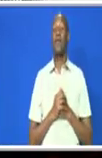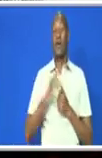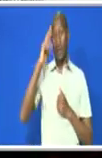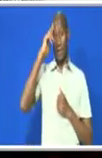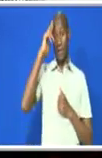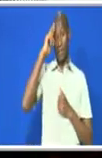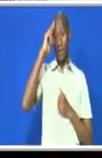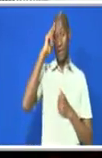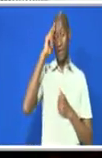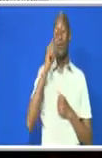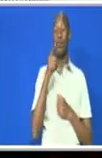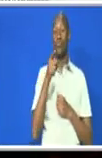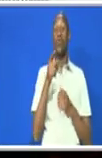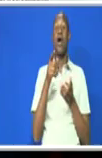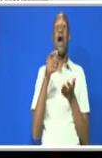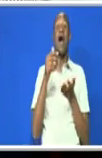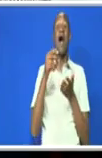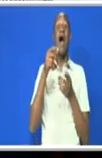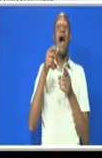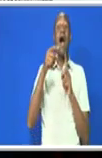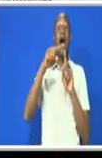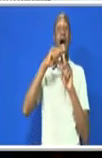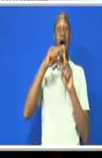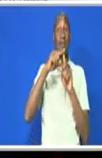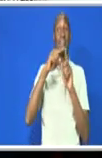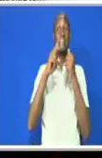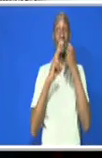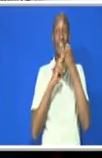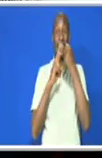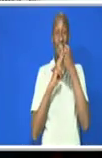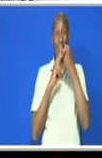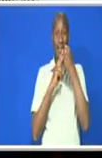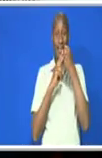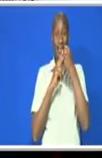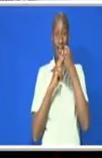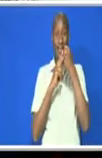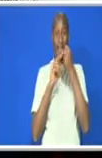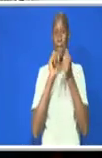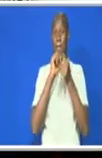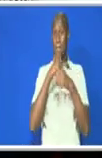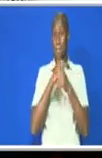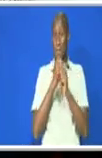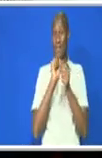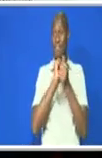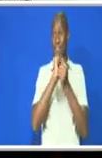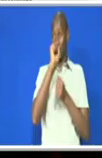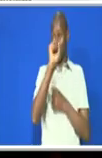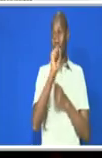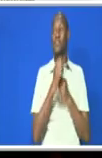Remember, you are adding on to 7 to make 15.